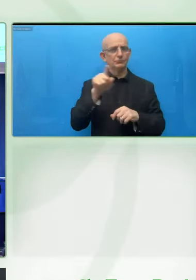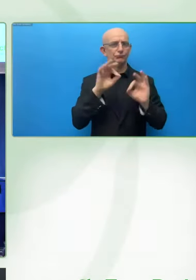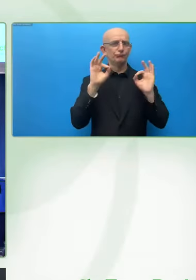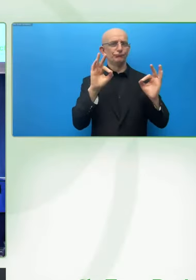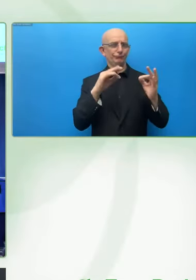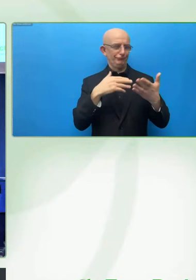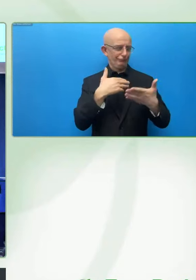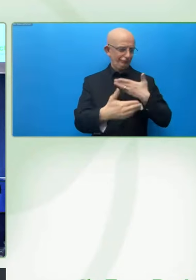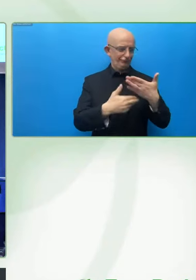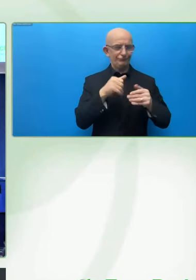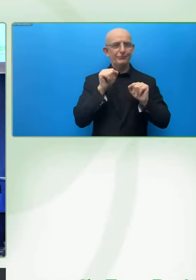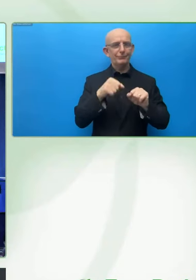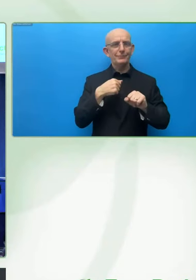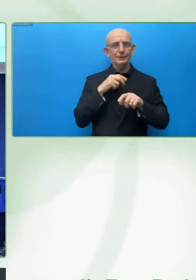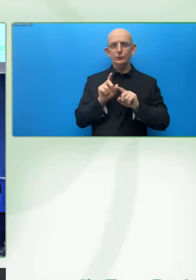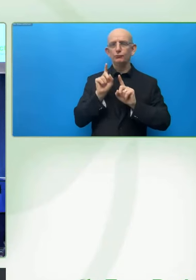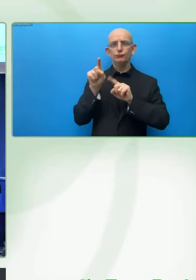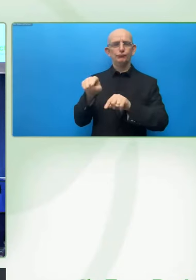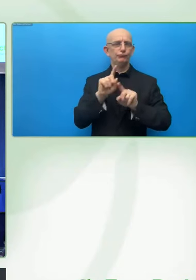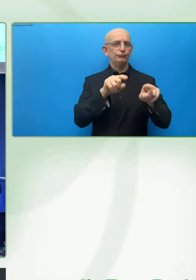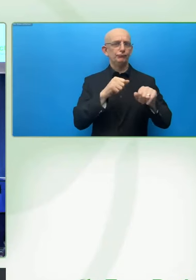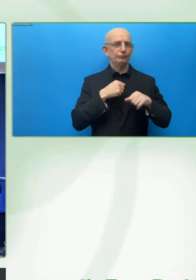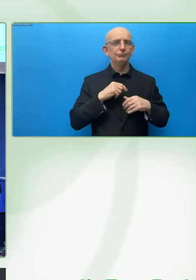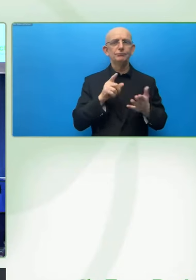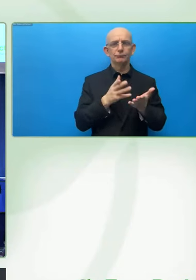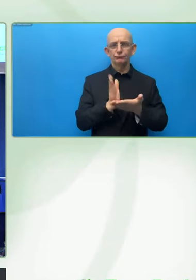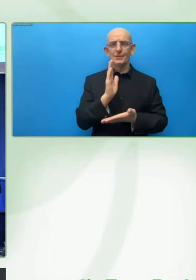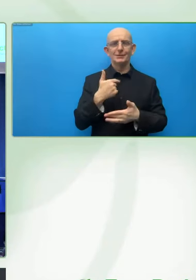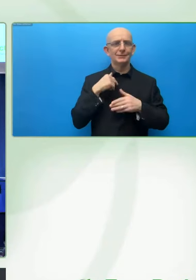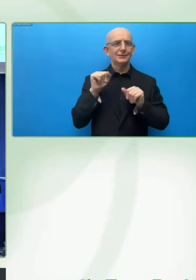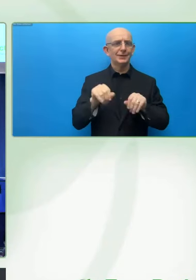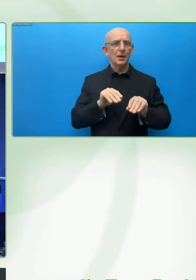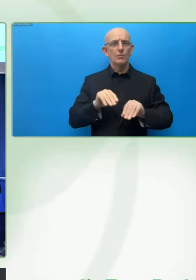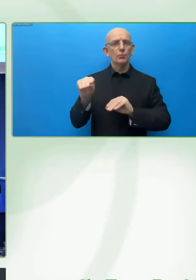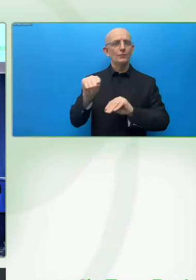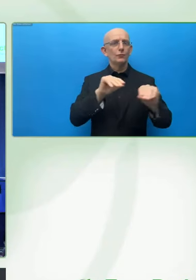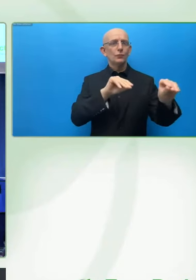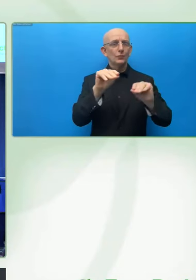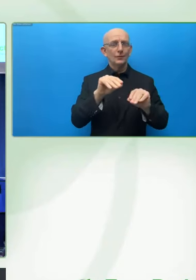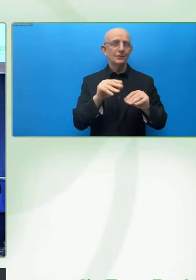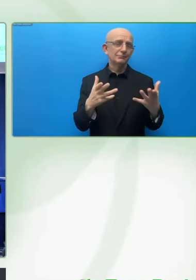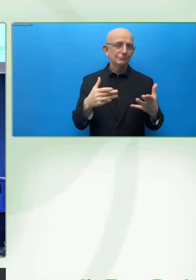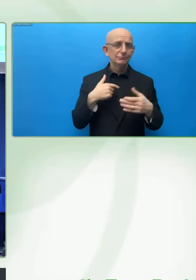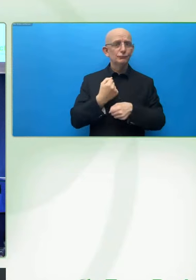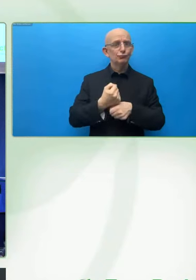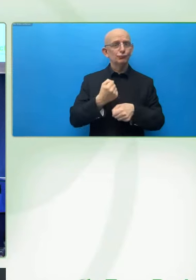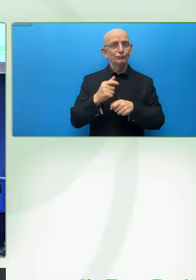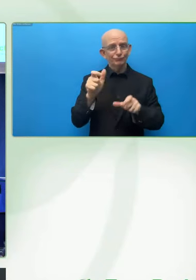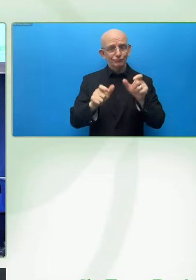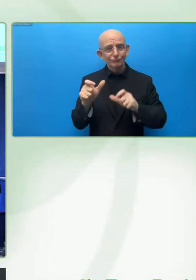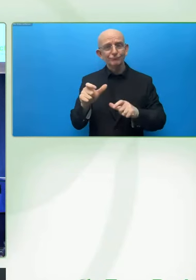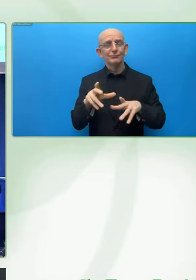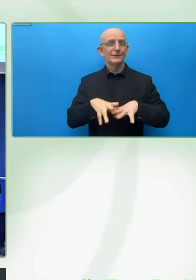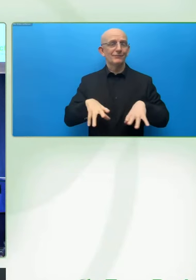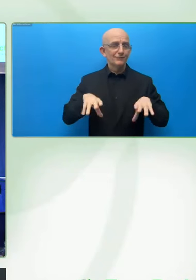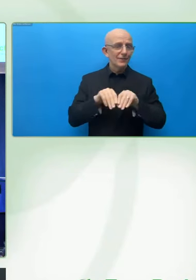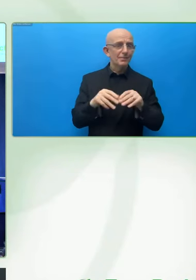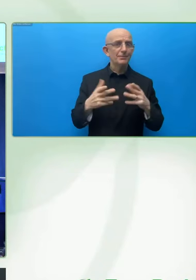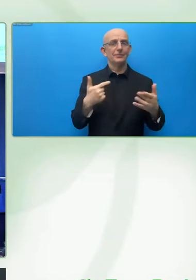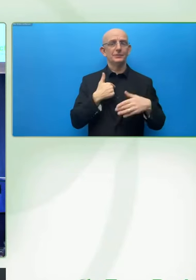and be treated on equal footing with nationals of that member state. So my question is, when this